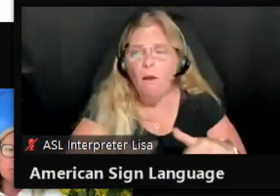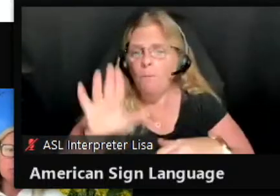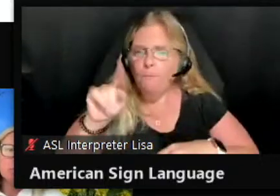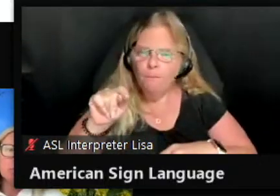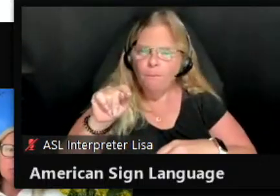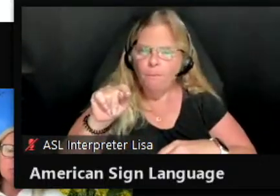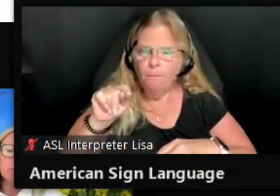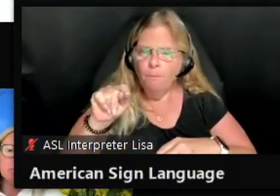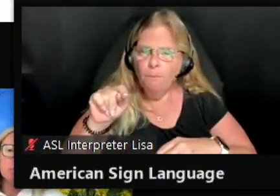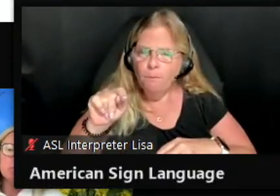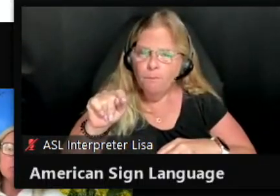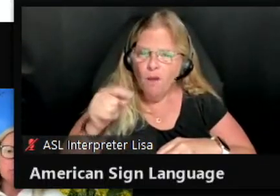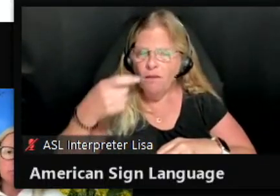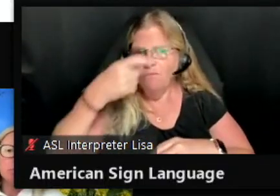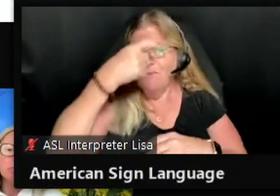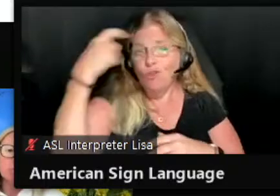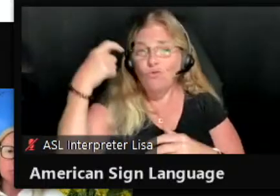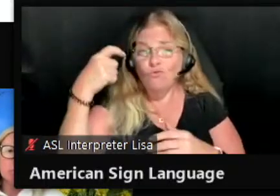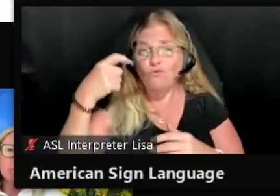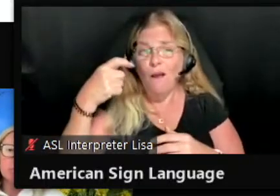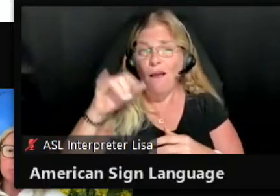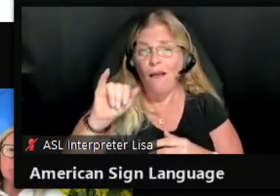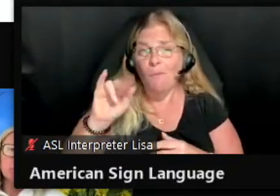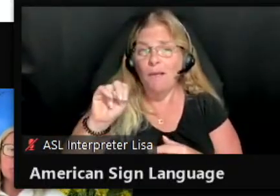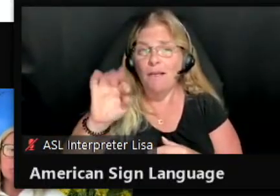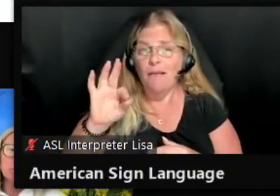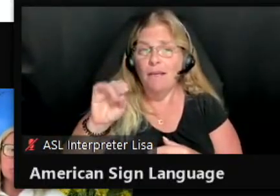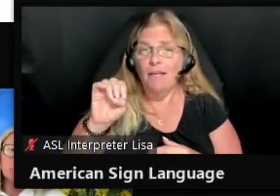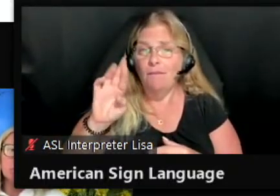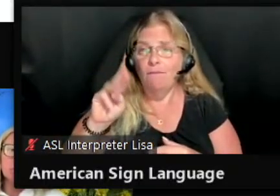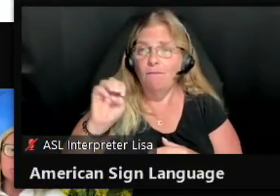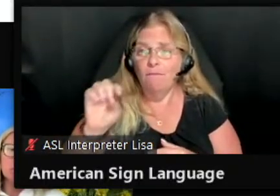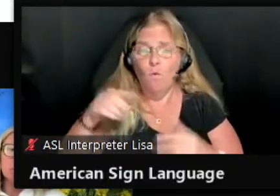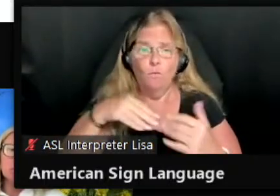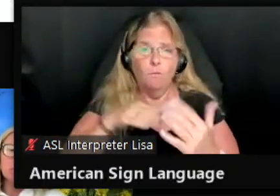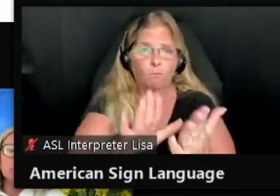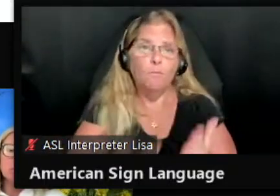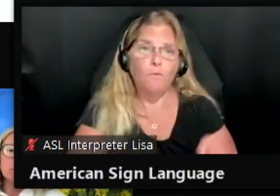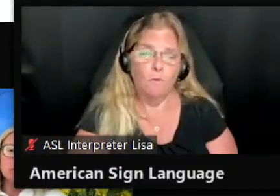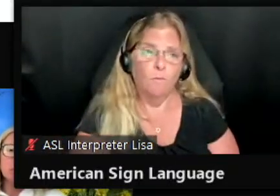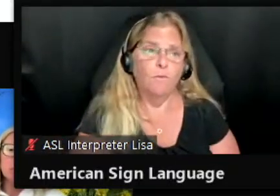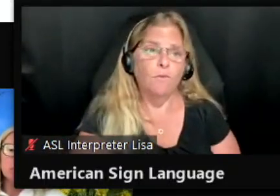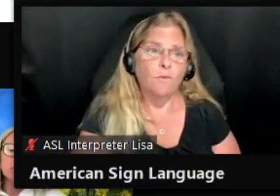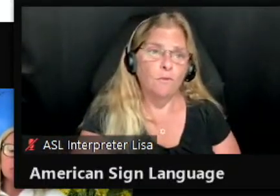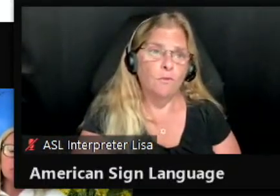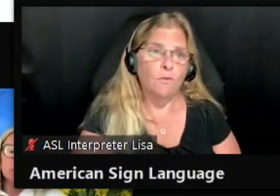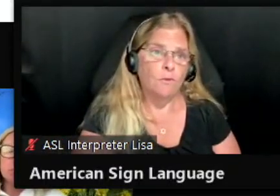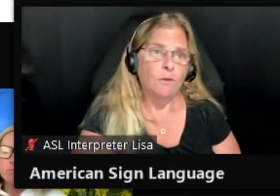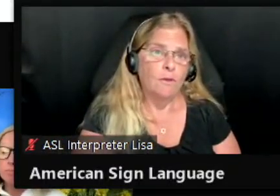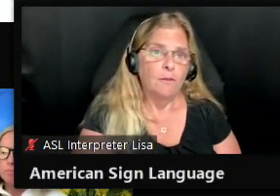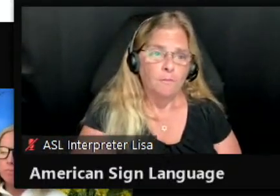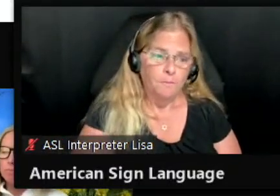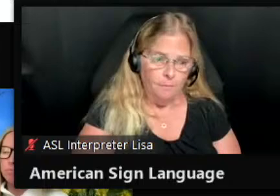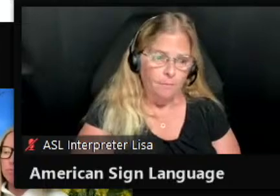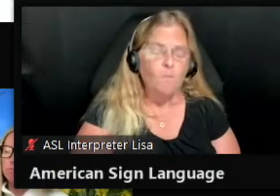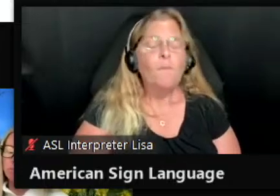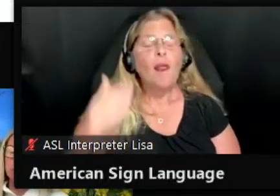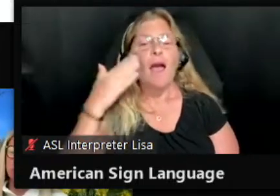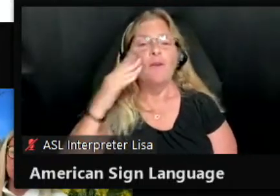a trauma-informed approach. I know the state Trauma-Informed Care Commission is going to be making some